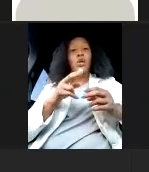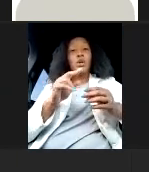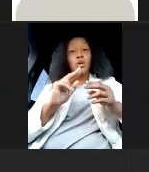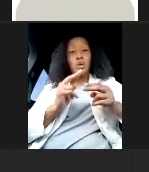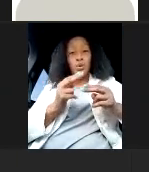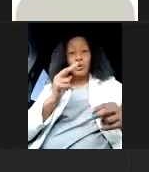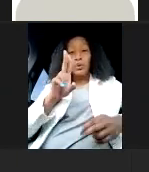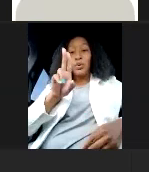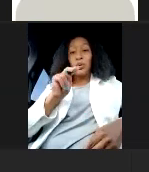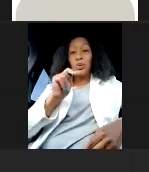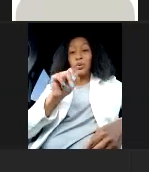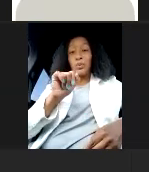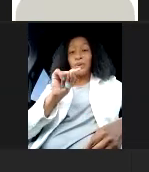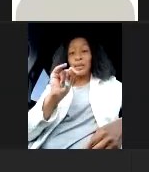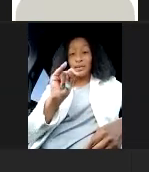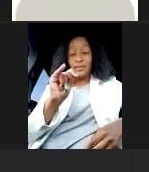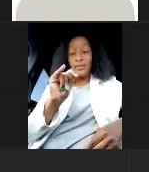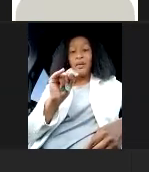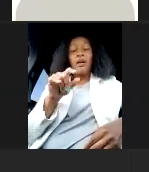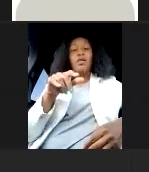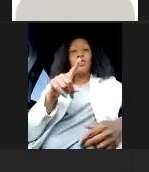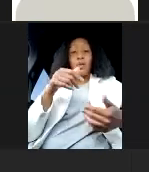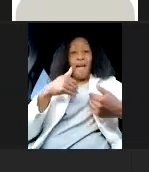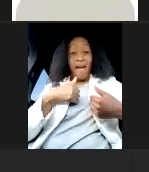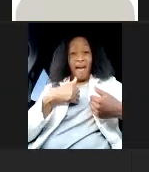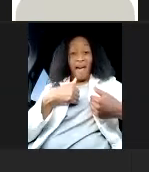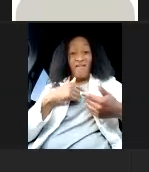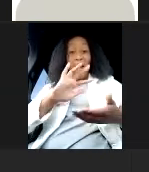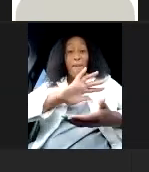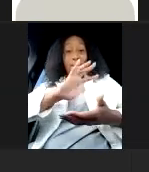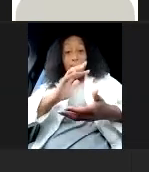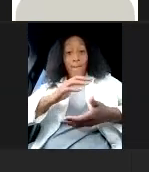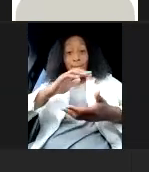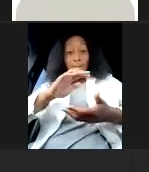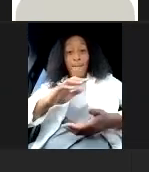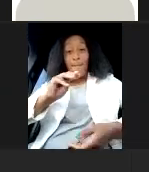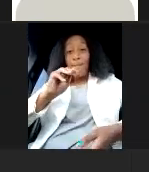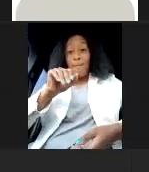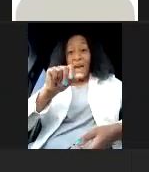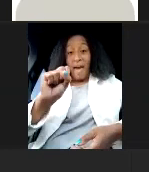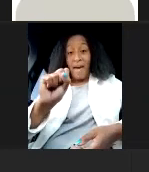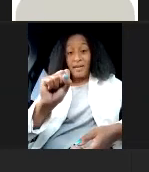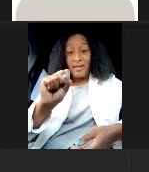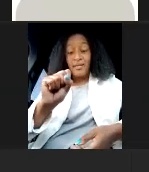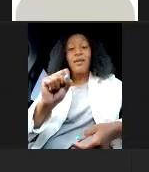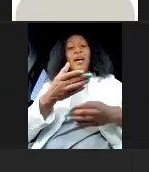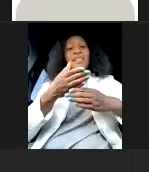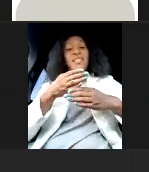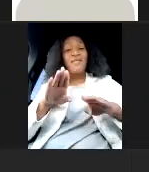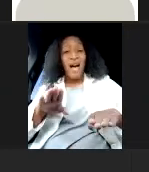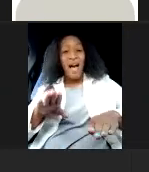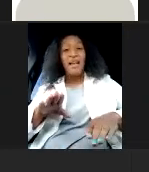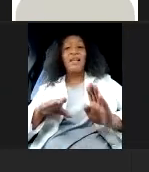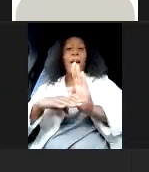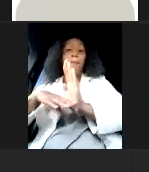a mass unit and divide by a volume unit. Well, if in the formula you take